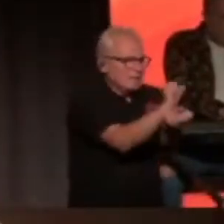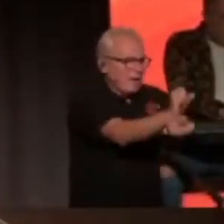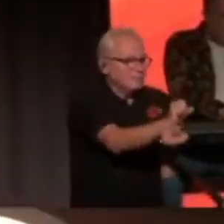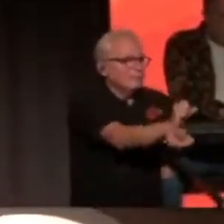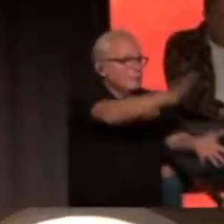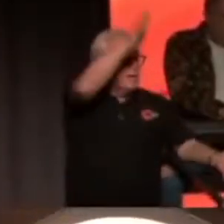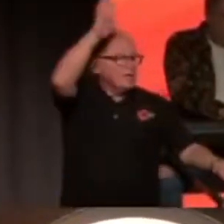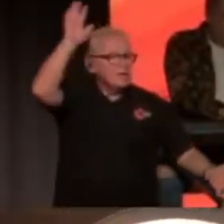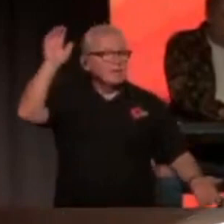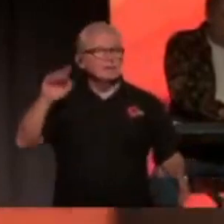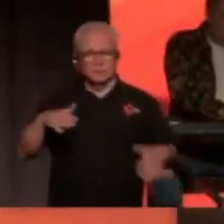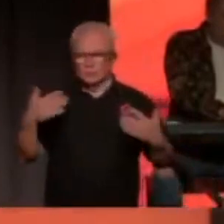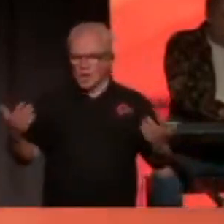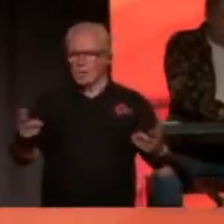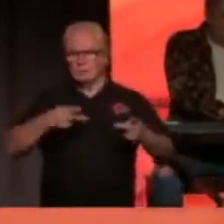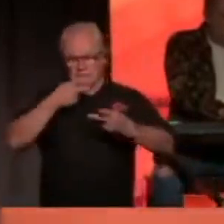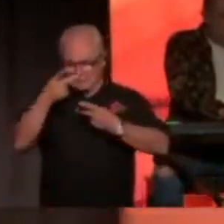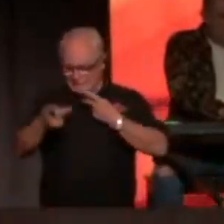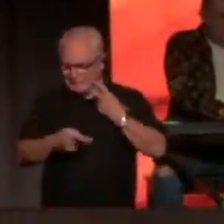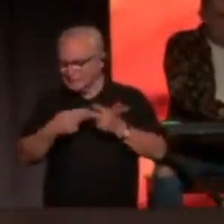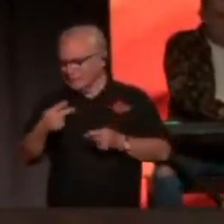And so we're gonna sing that.